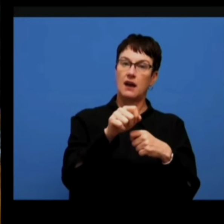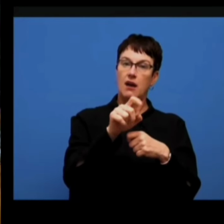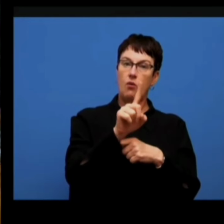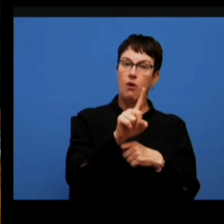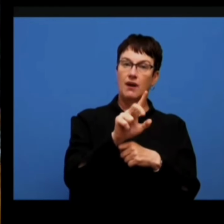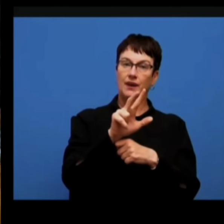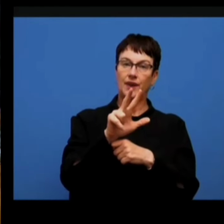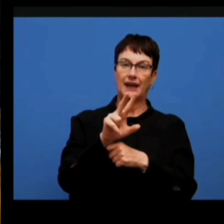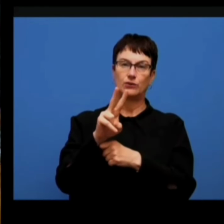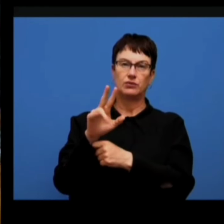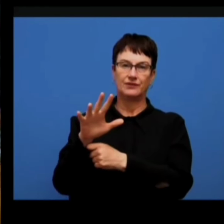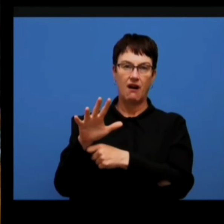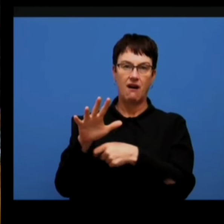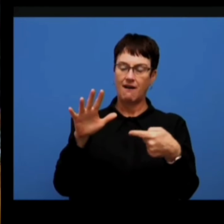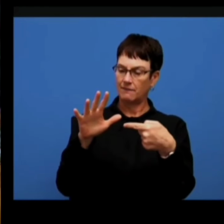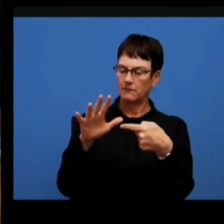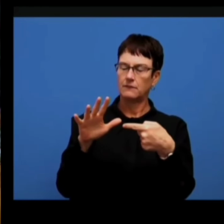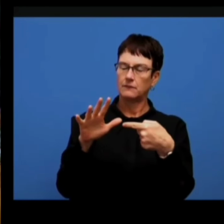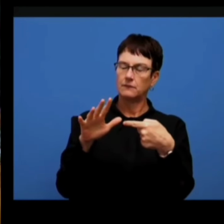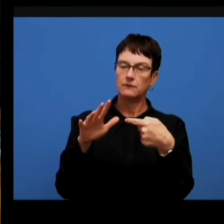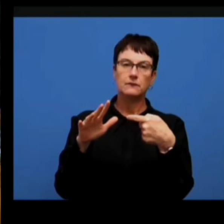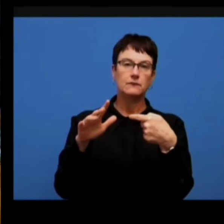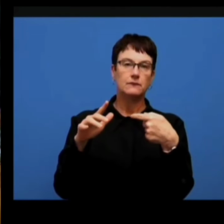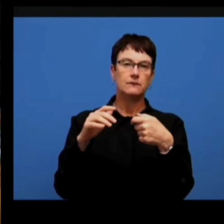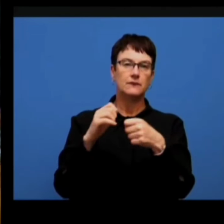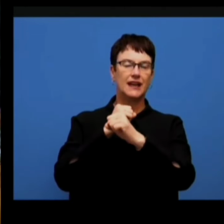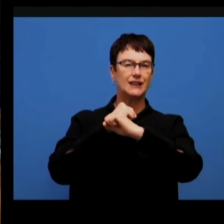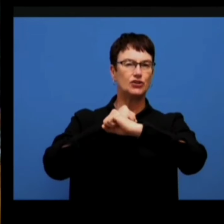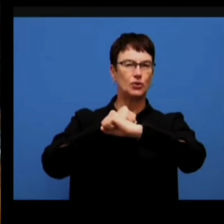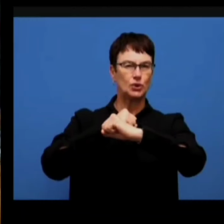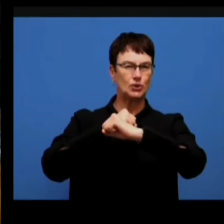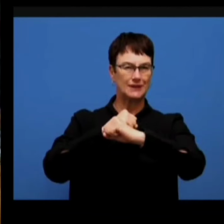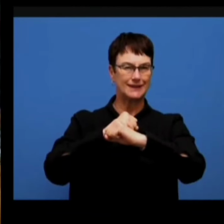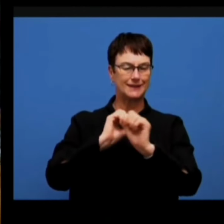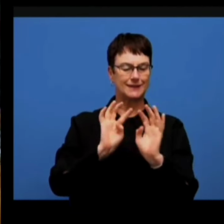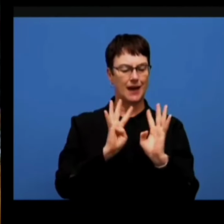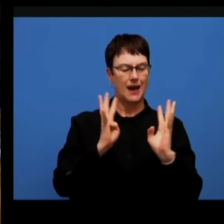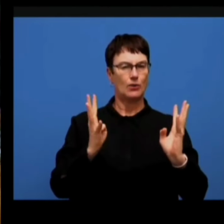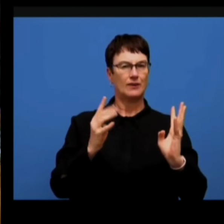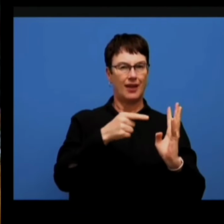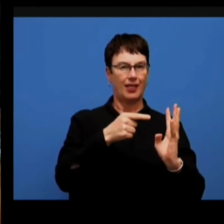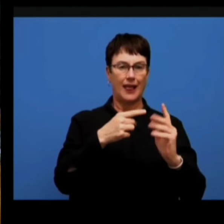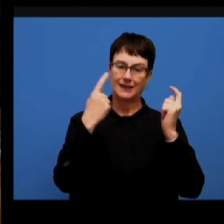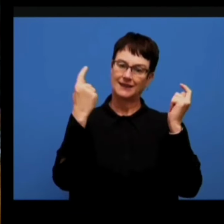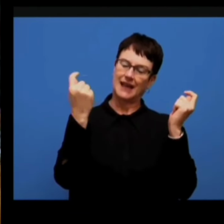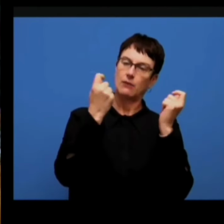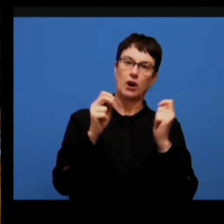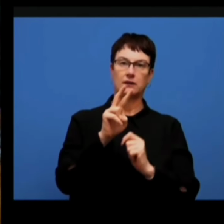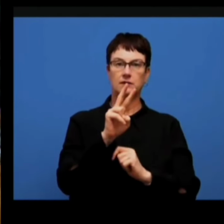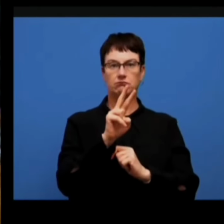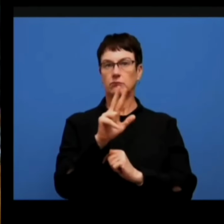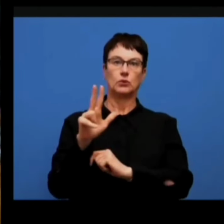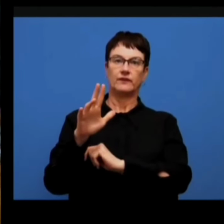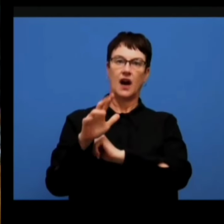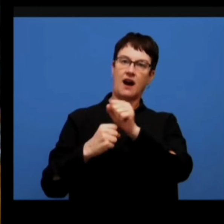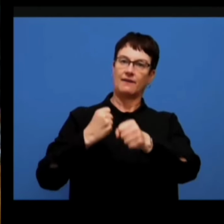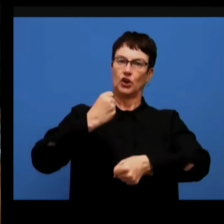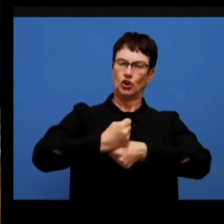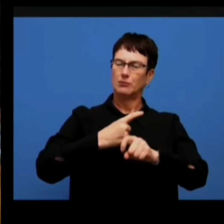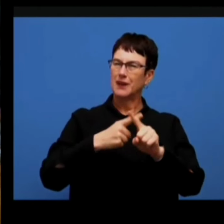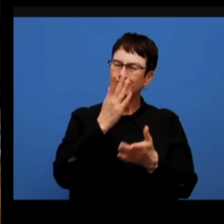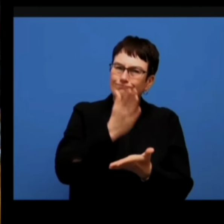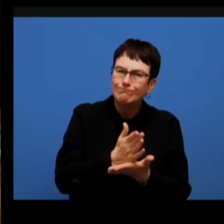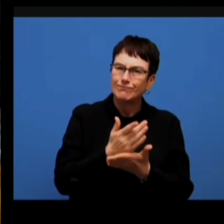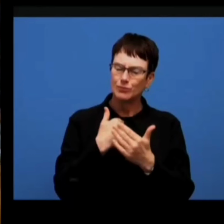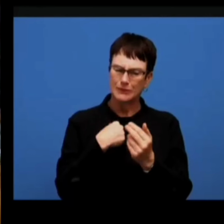commitment. We have seen a commendable amount of progress made in many spheres, including